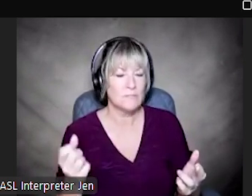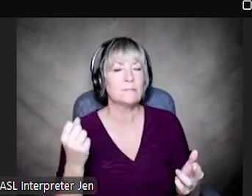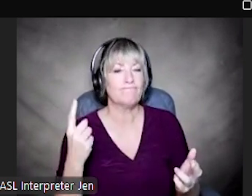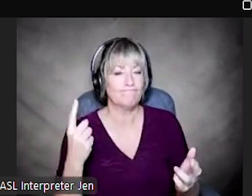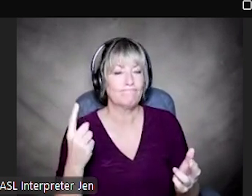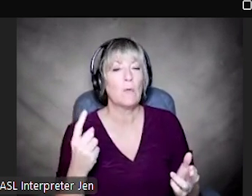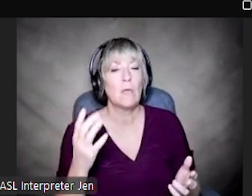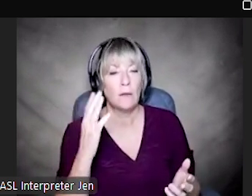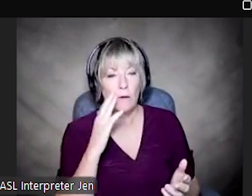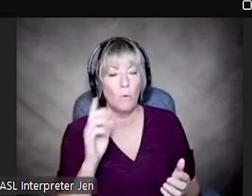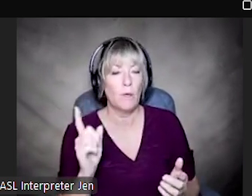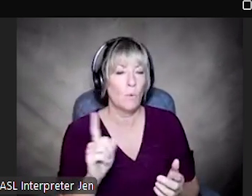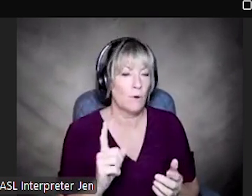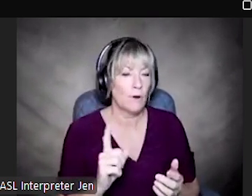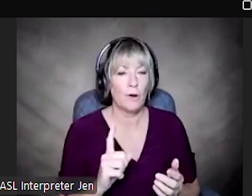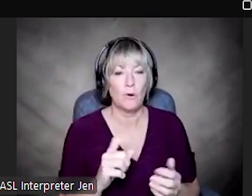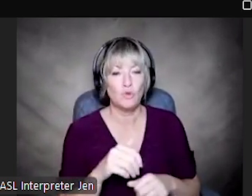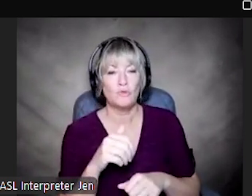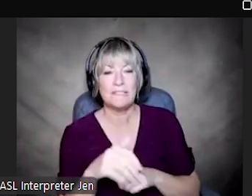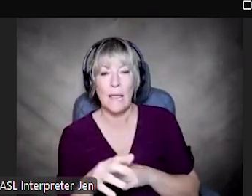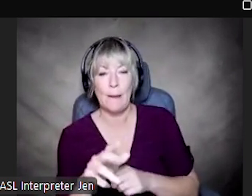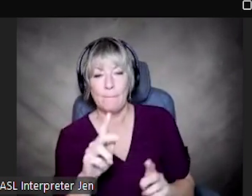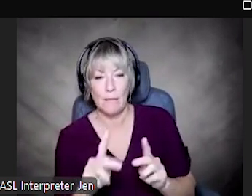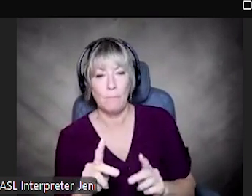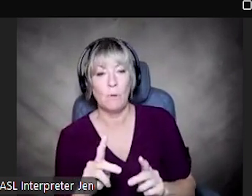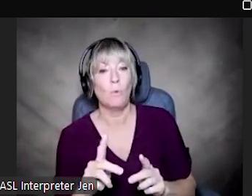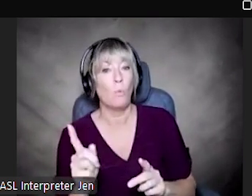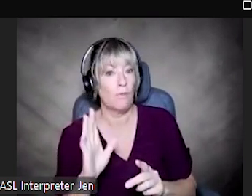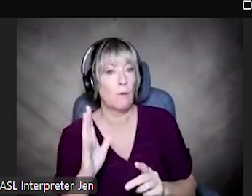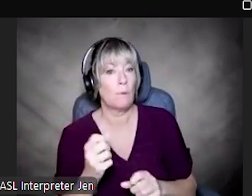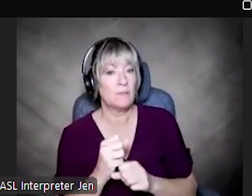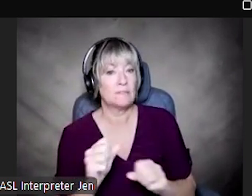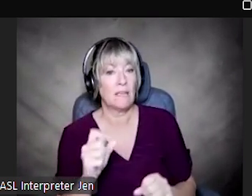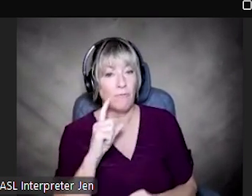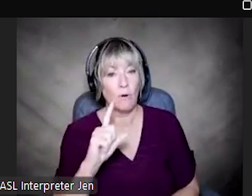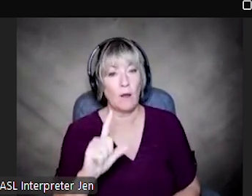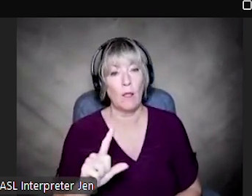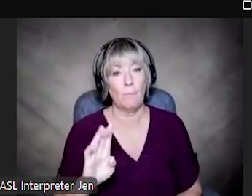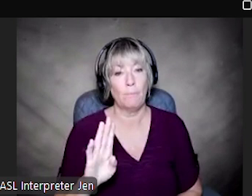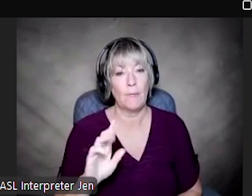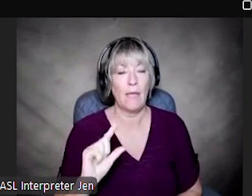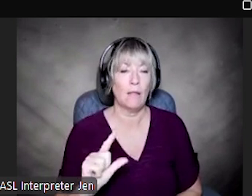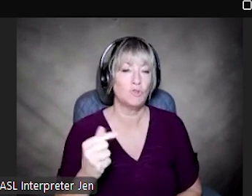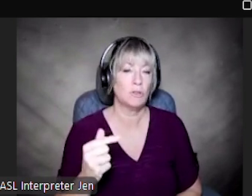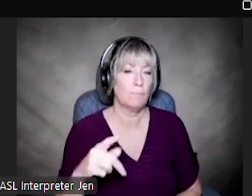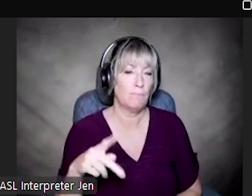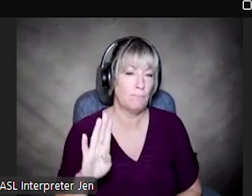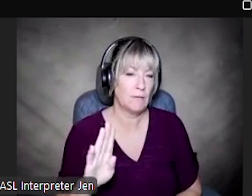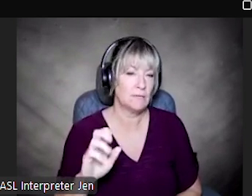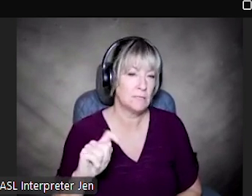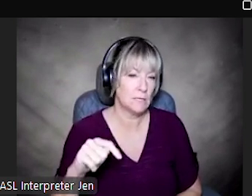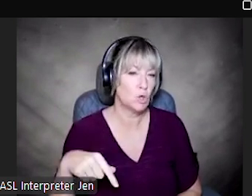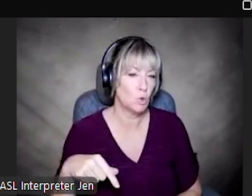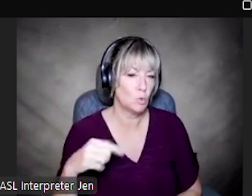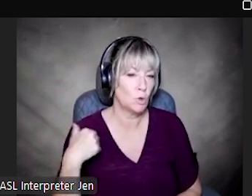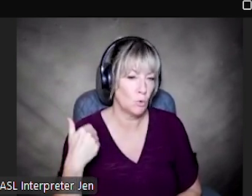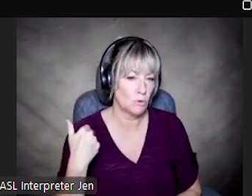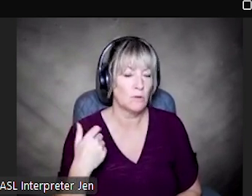just knowing where to specifically send folks that'll be safe for LGBTQ youth. So now we're working to gather that, and